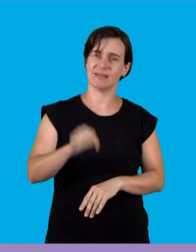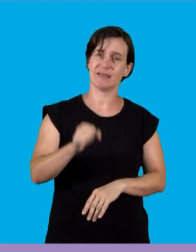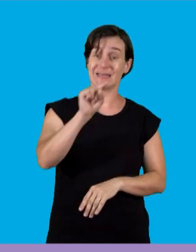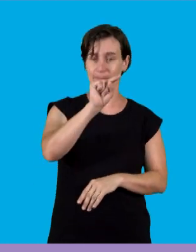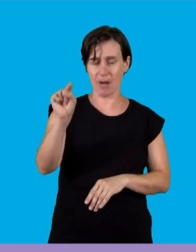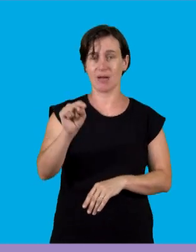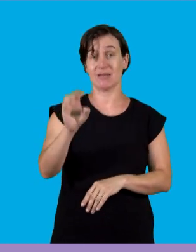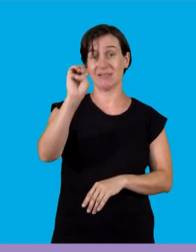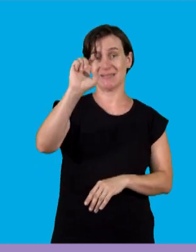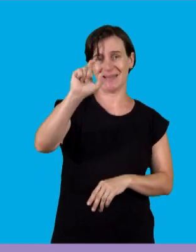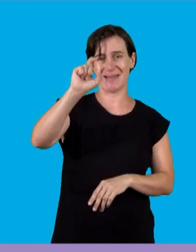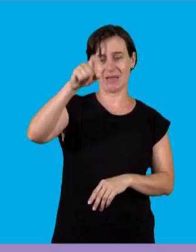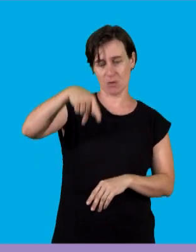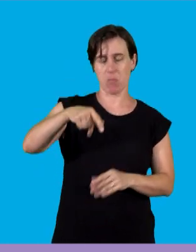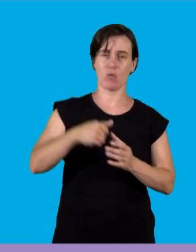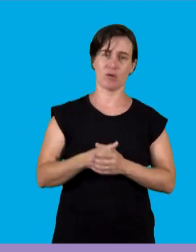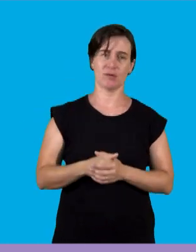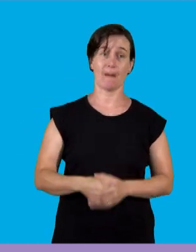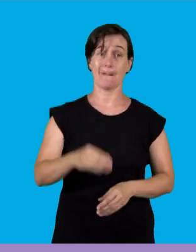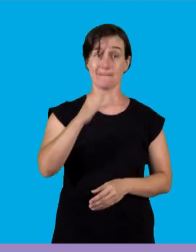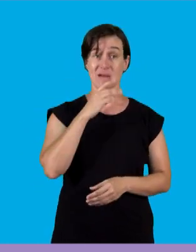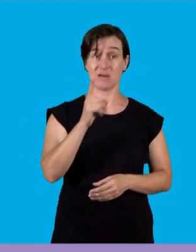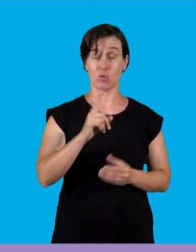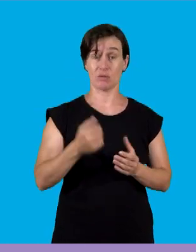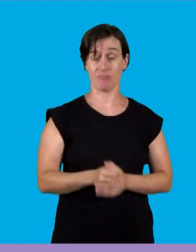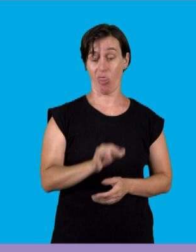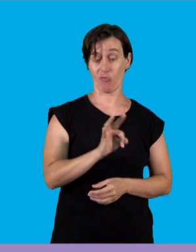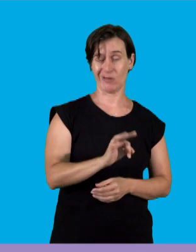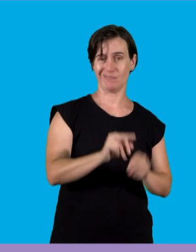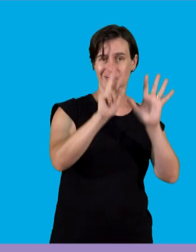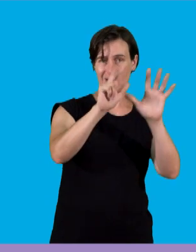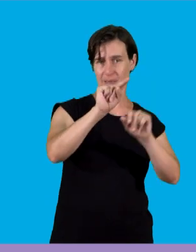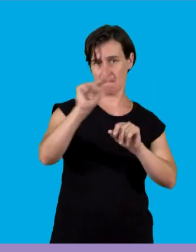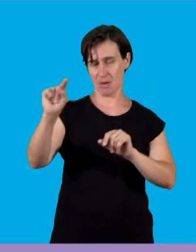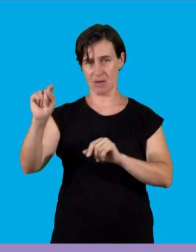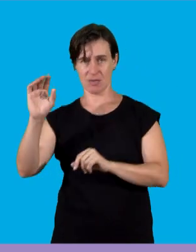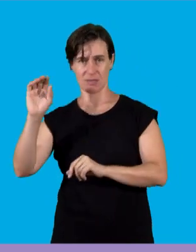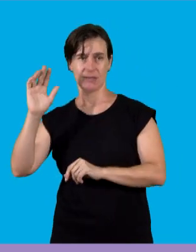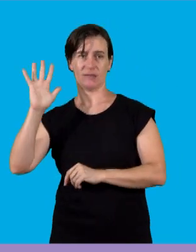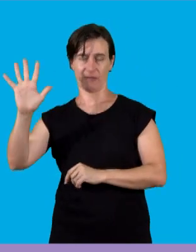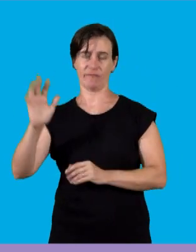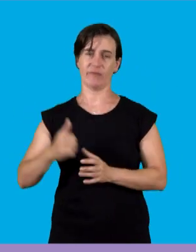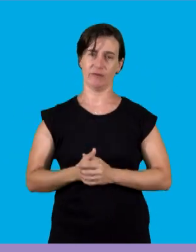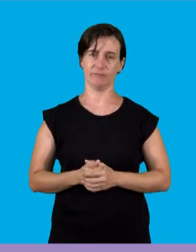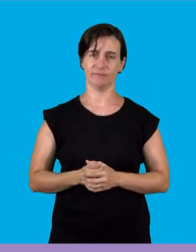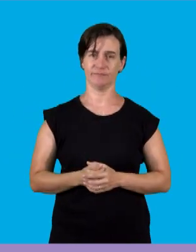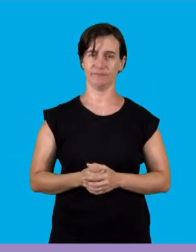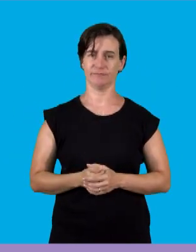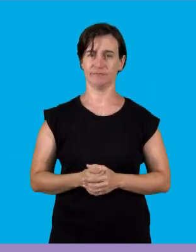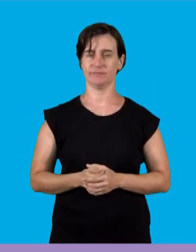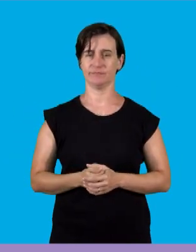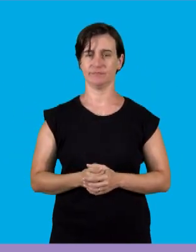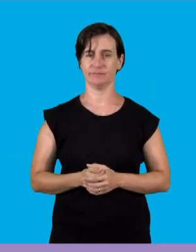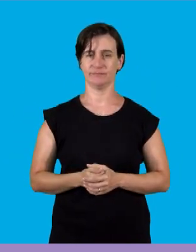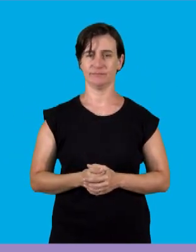going to subtract the exponents. So this is going to be now 3, and we have our 8 minus